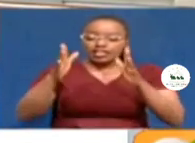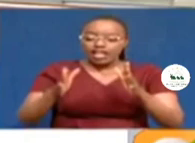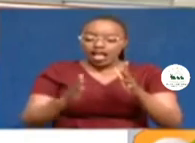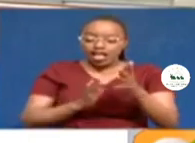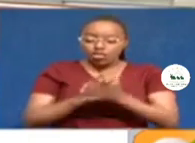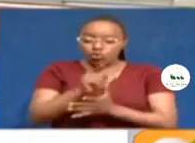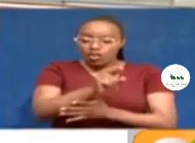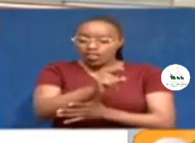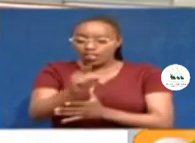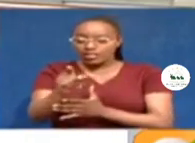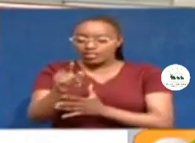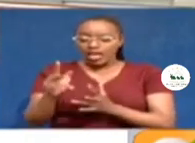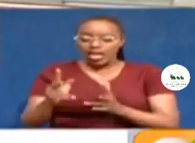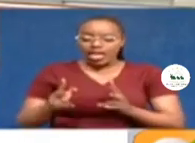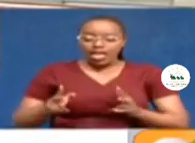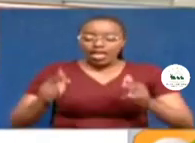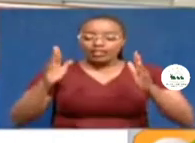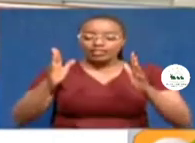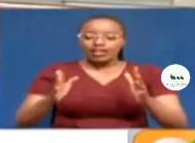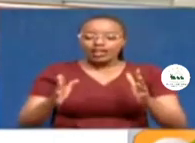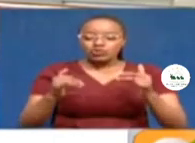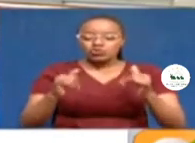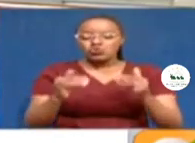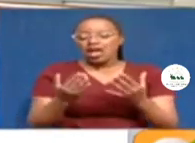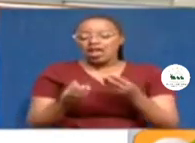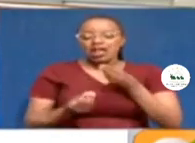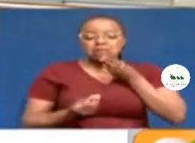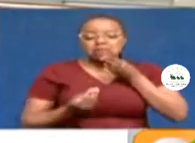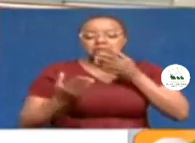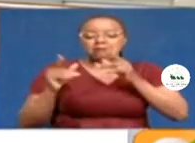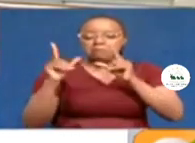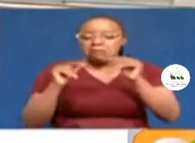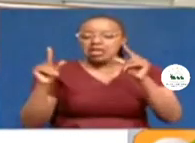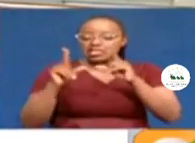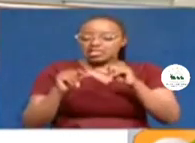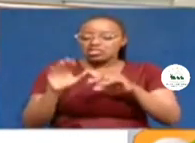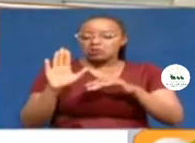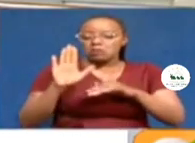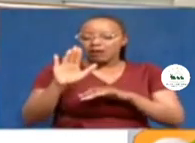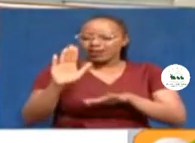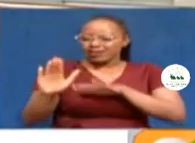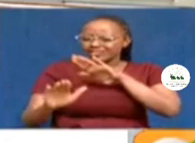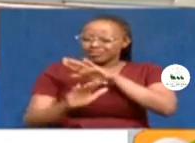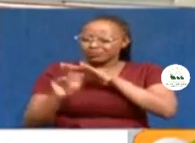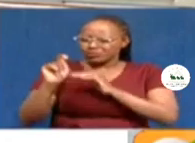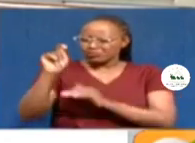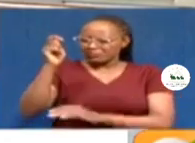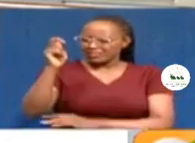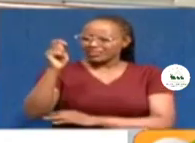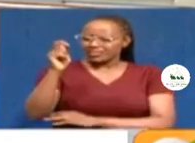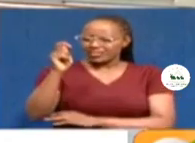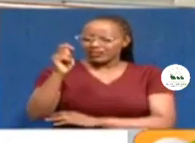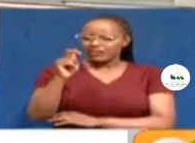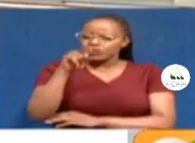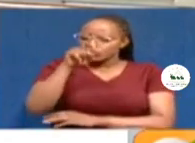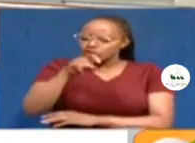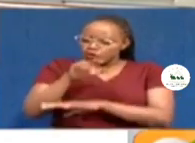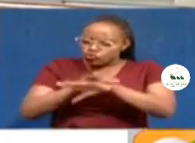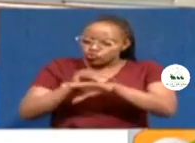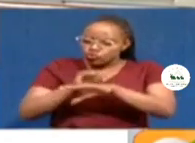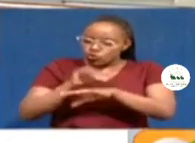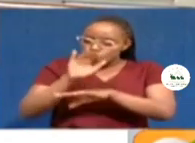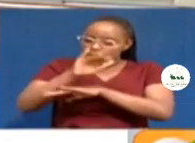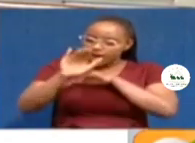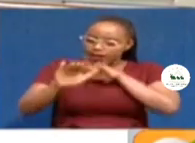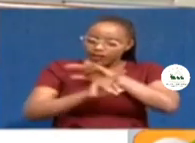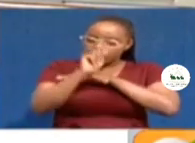through them to elocute your message to your deputy president. You summon your